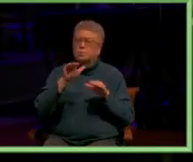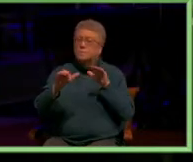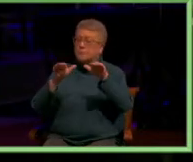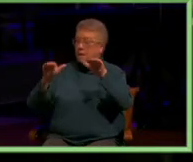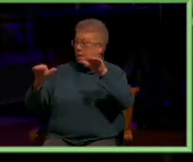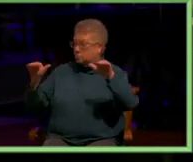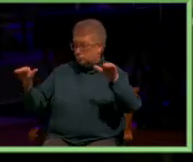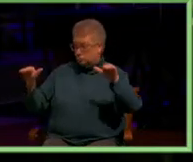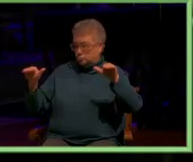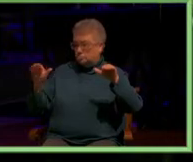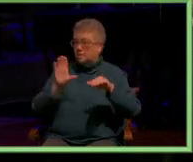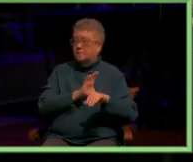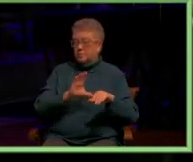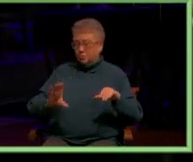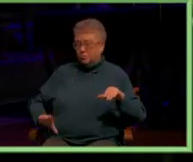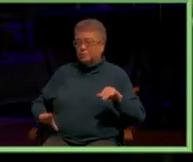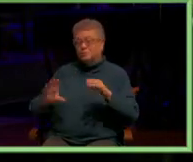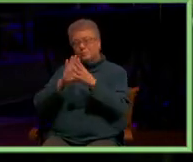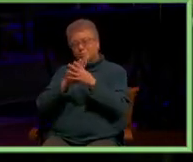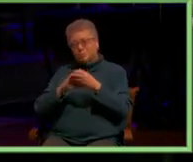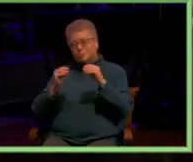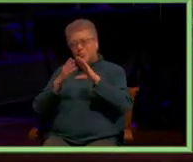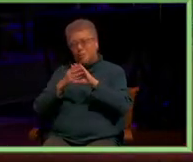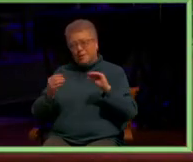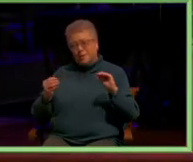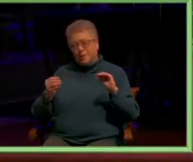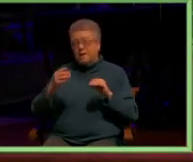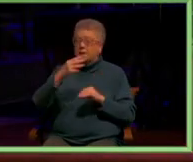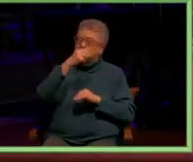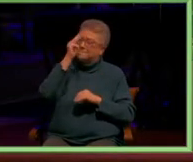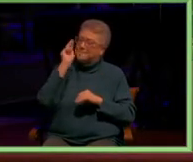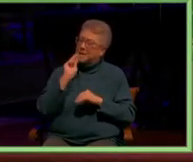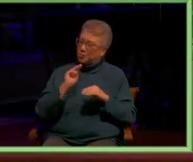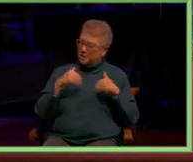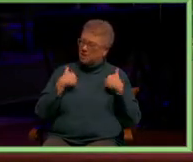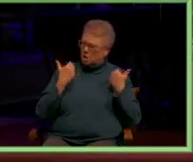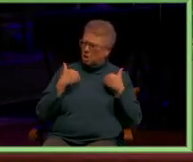Christmas story. Mary, who is young,